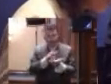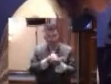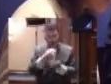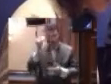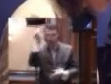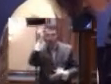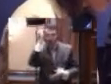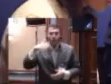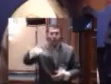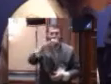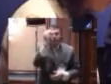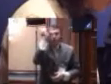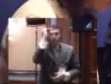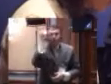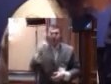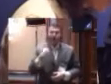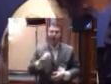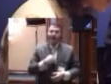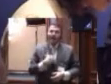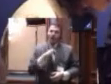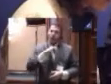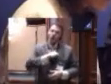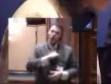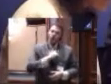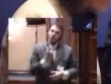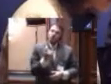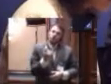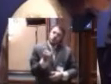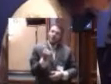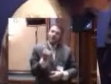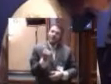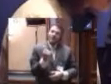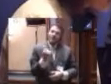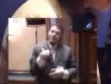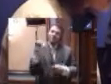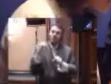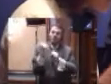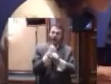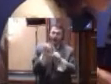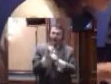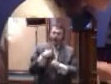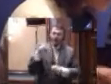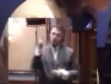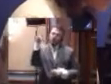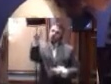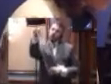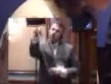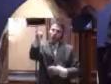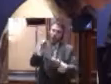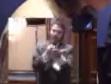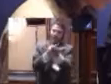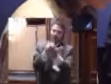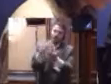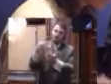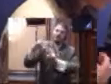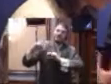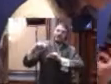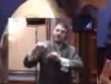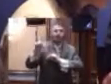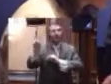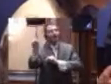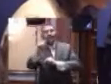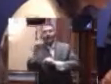form this will or should take. Secondly, there's the second set of choices, and